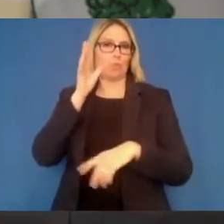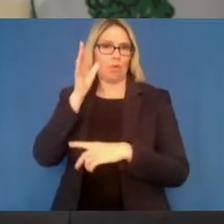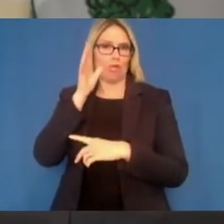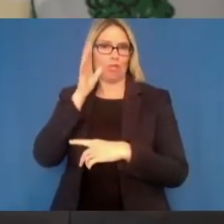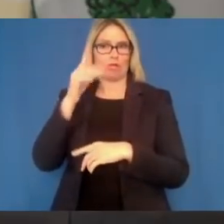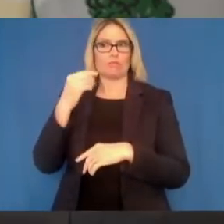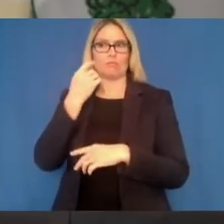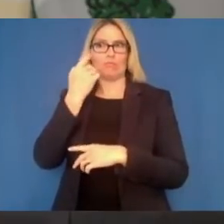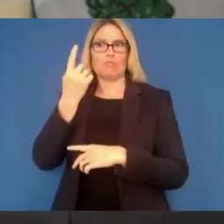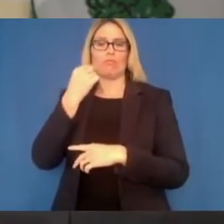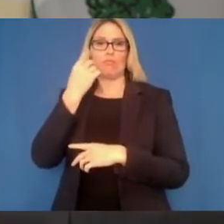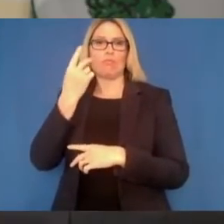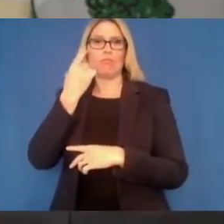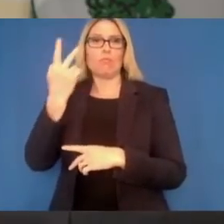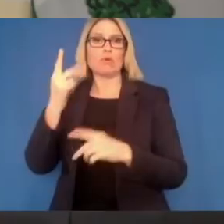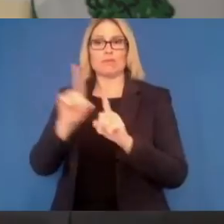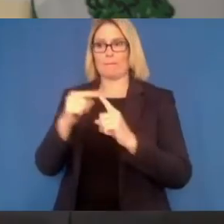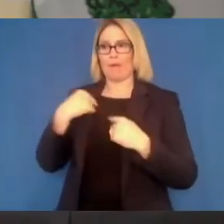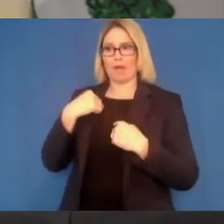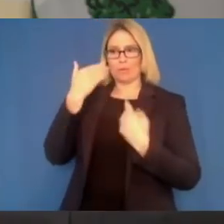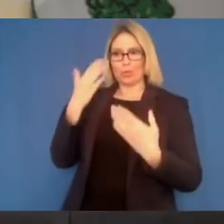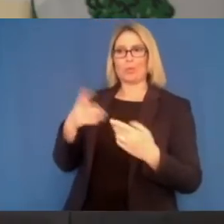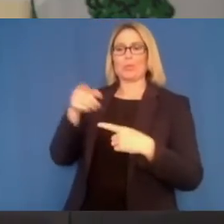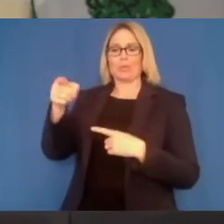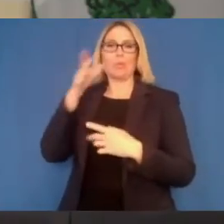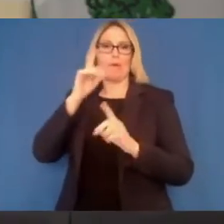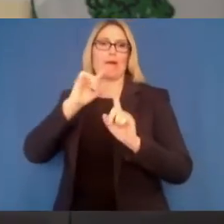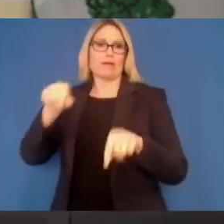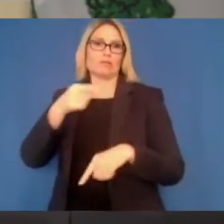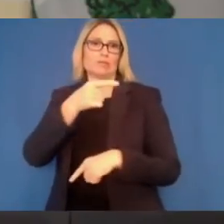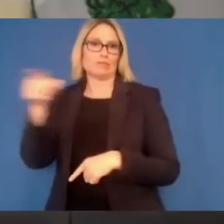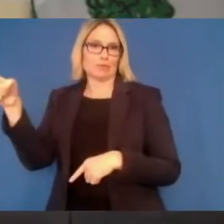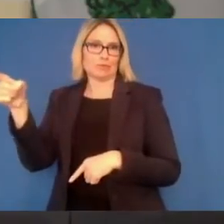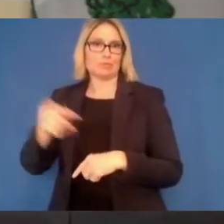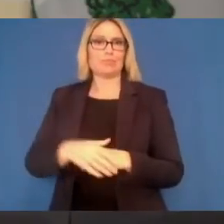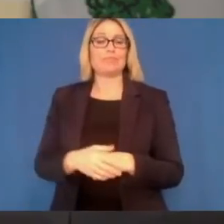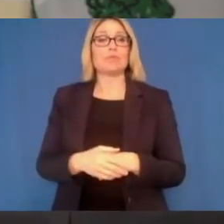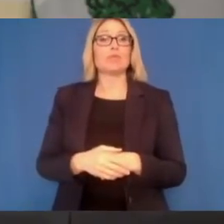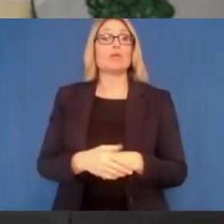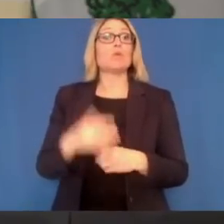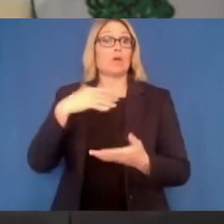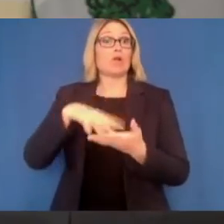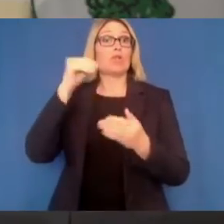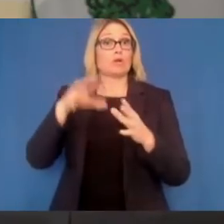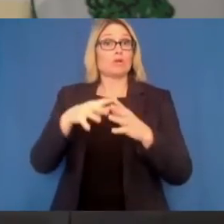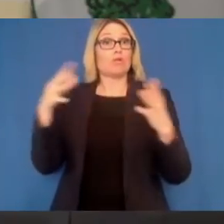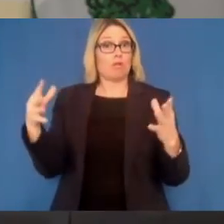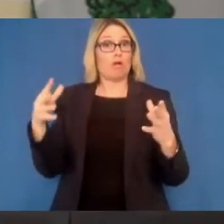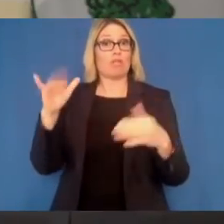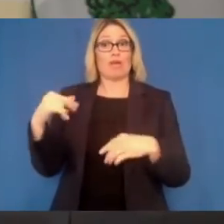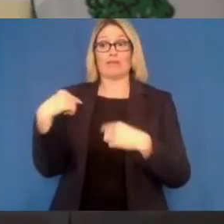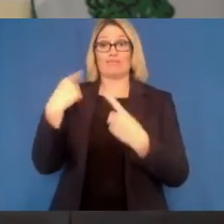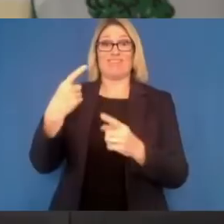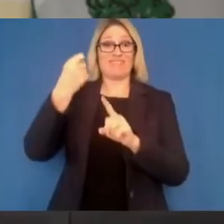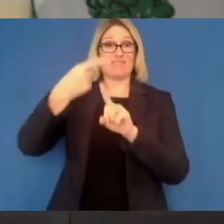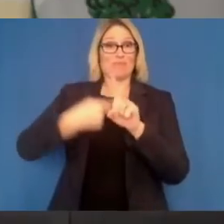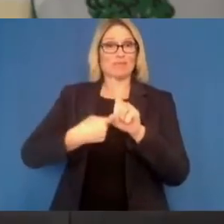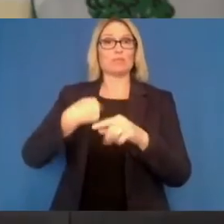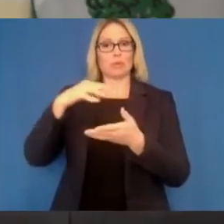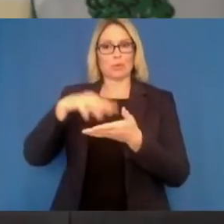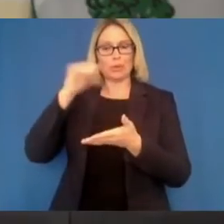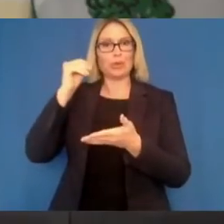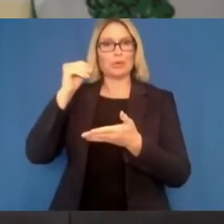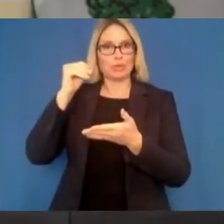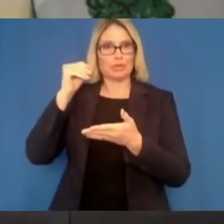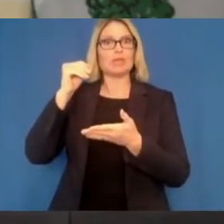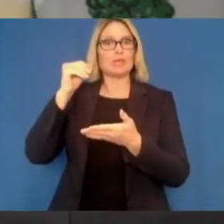the many questions that you as Islanders have as well. As we said yesterday, we've learned a lot over the past 11 months and that it is